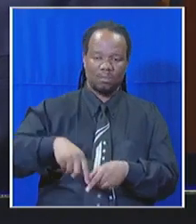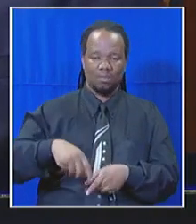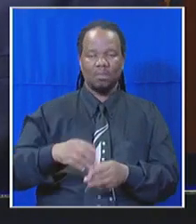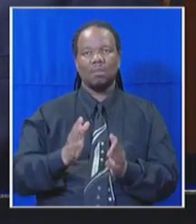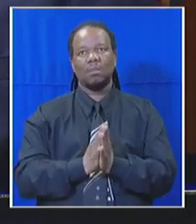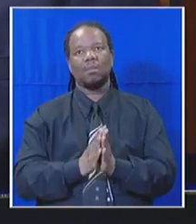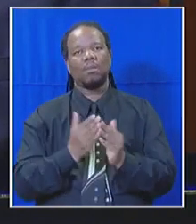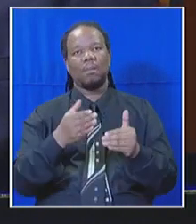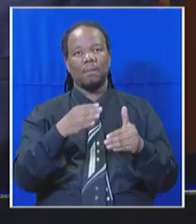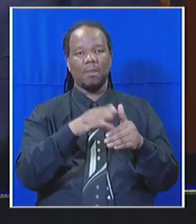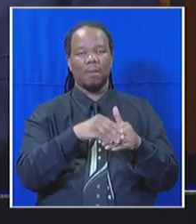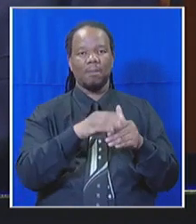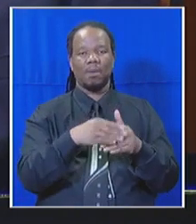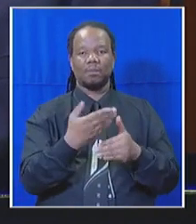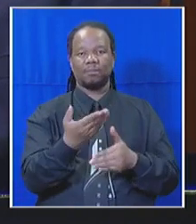Honorable members,